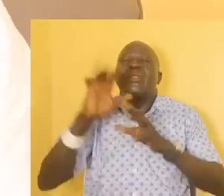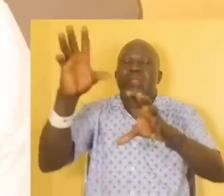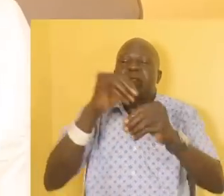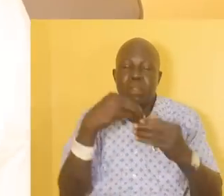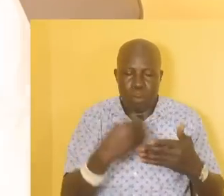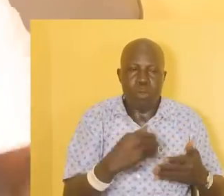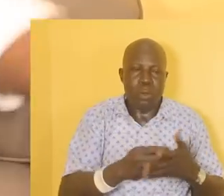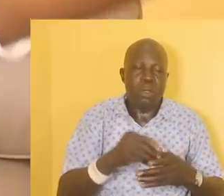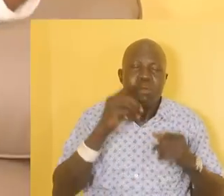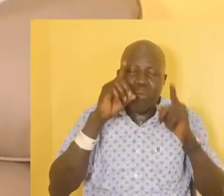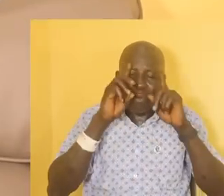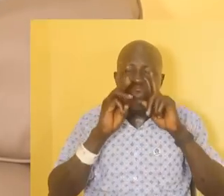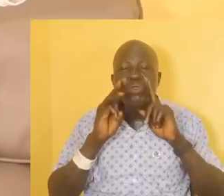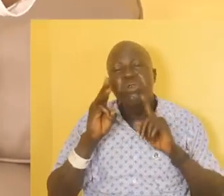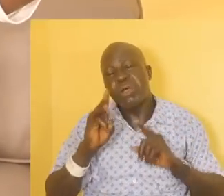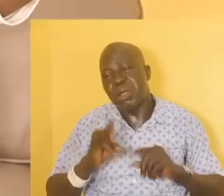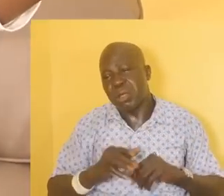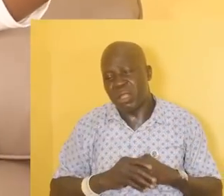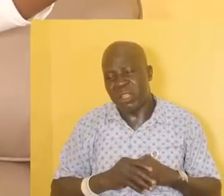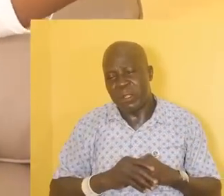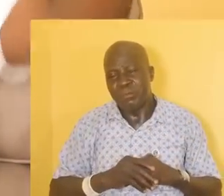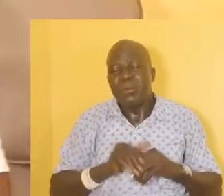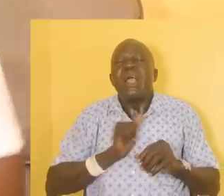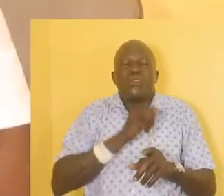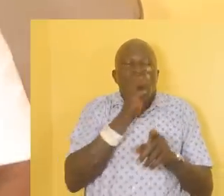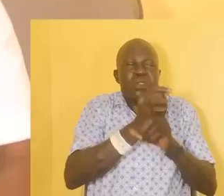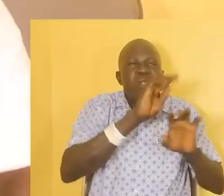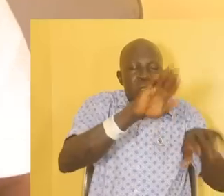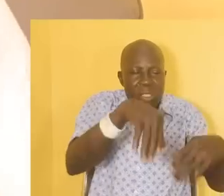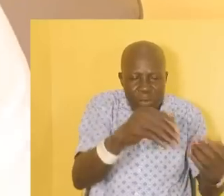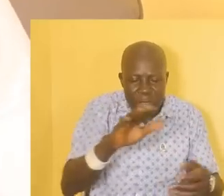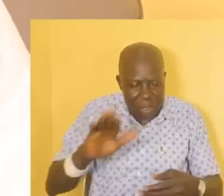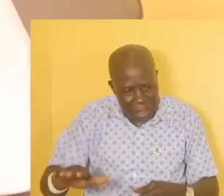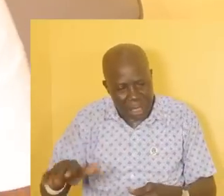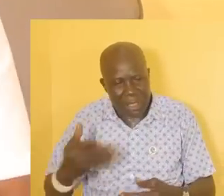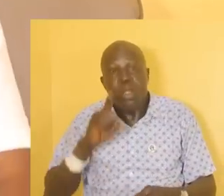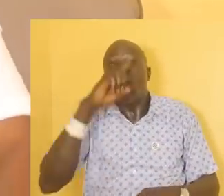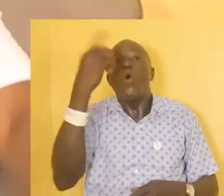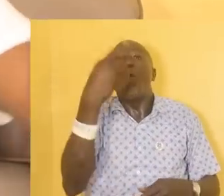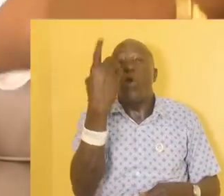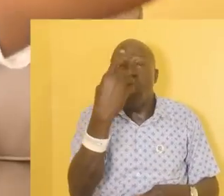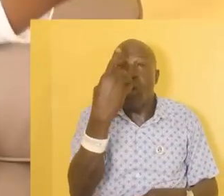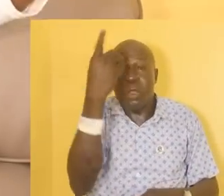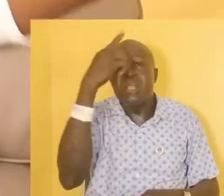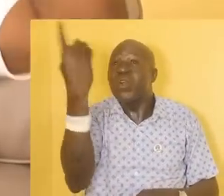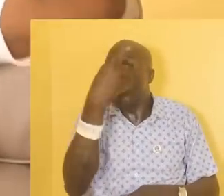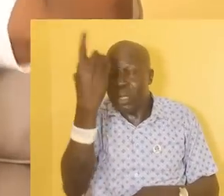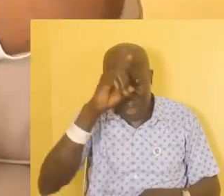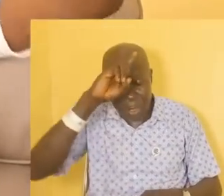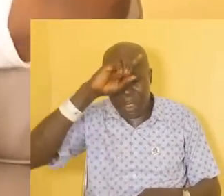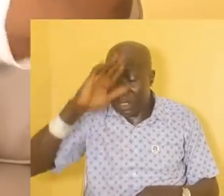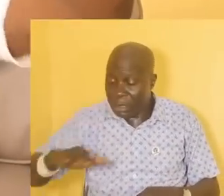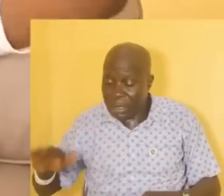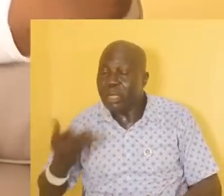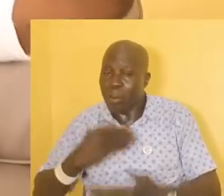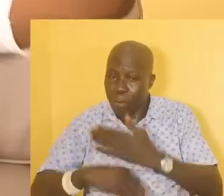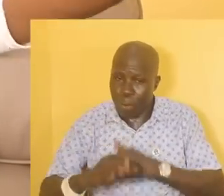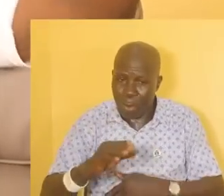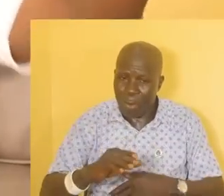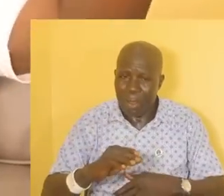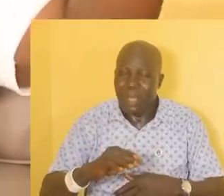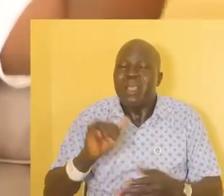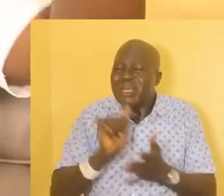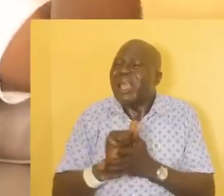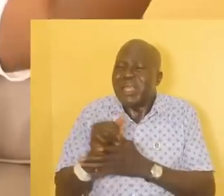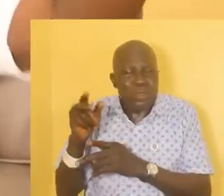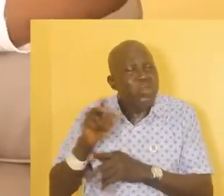Ẹ ẹgbẹ́ ọwọ́ sọ̀kè. Lift up your head. Ẹ pariwo ọlọ́run o. Ẹ sílẹ̀ kọ́ àánú fún mi. Ọlọ́run mẹ́sì fún mi. Ẹyin ni mo dúró